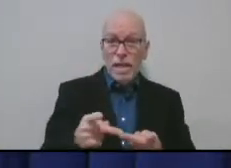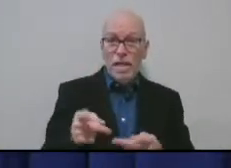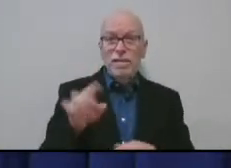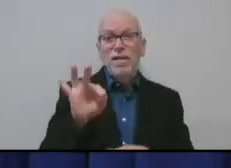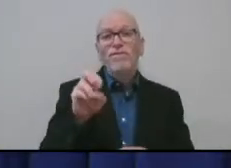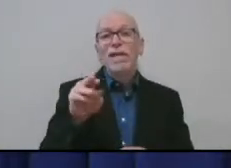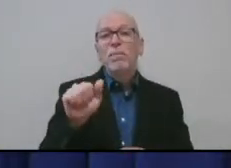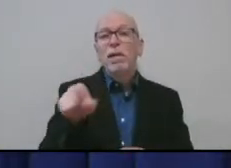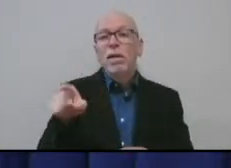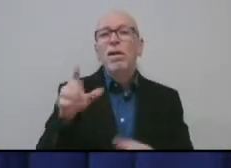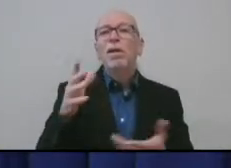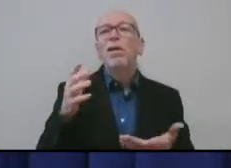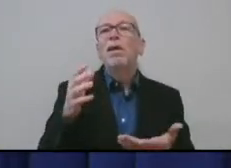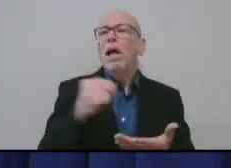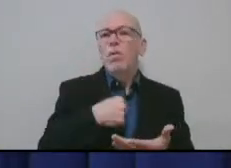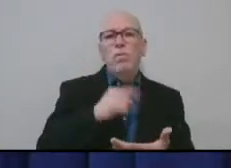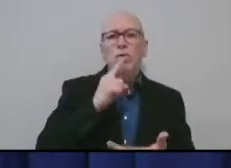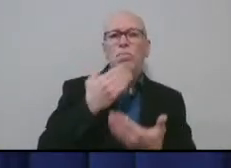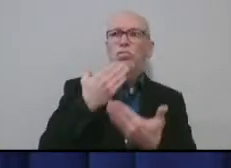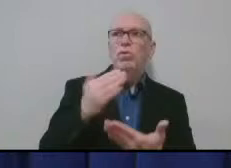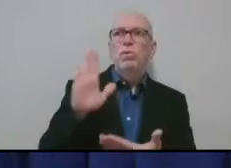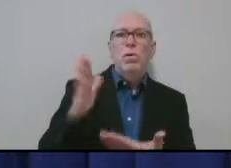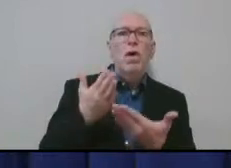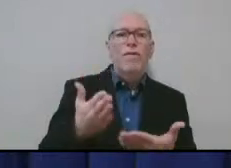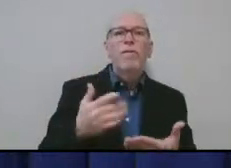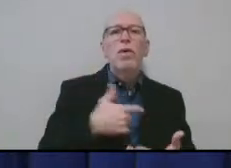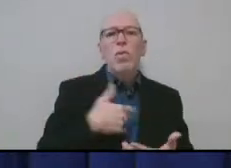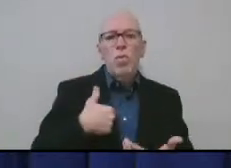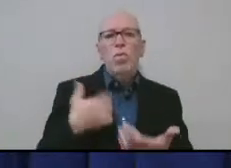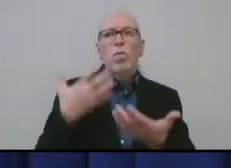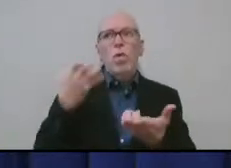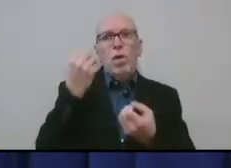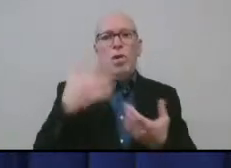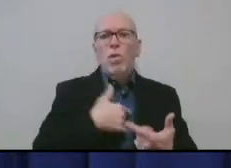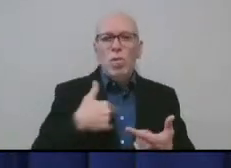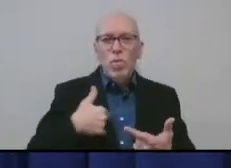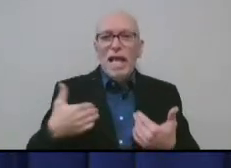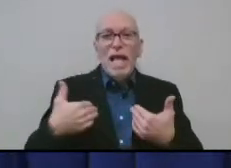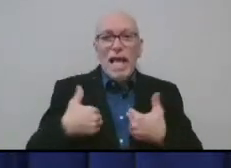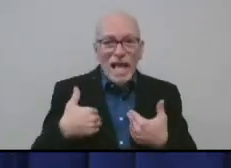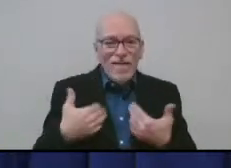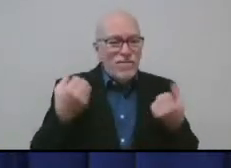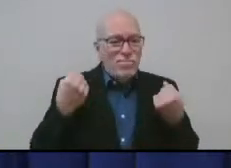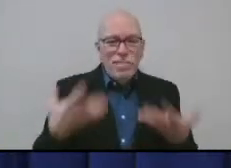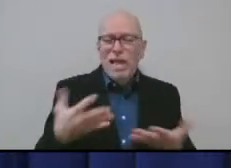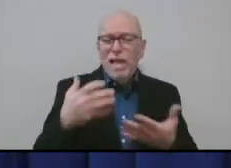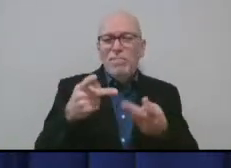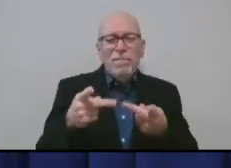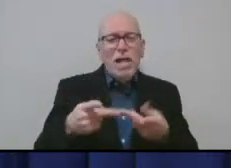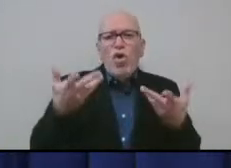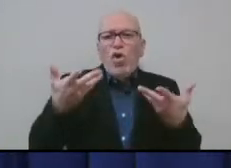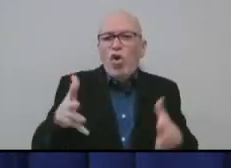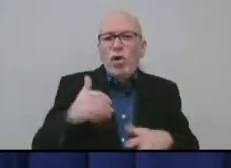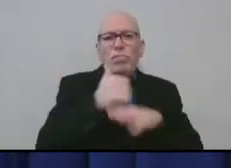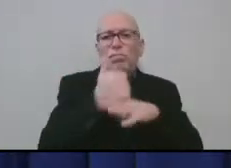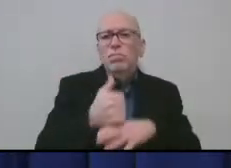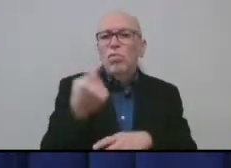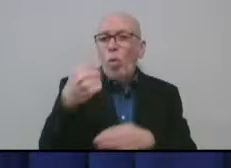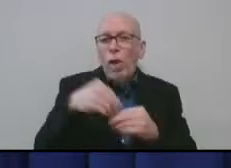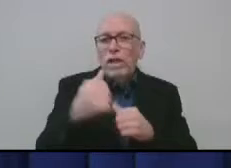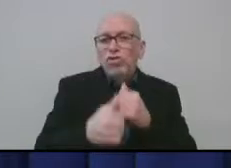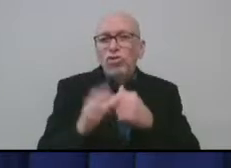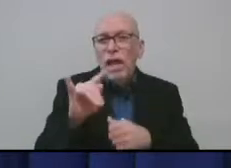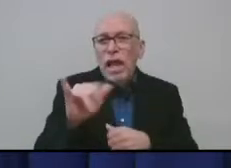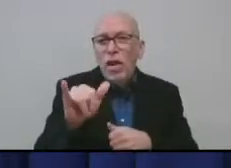we appreciate their offer. We want them to know that we have this already in place in every county and have